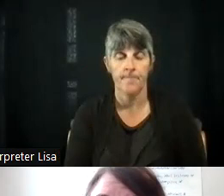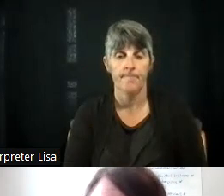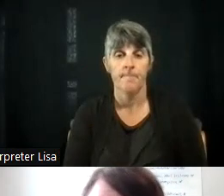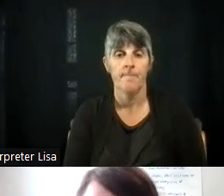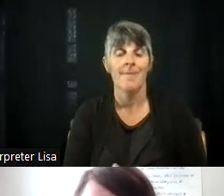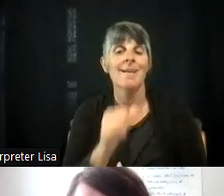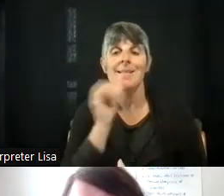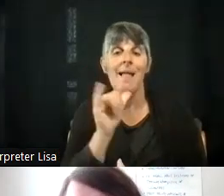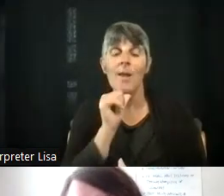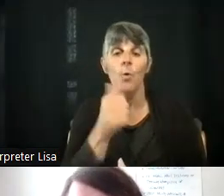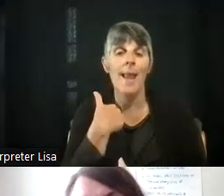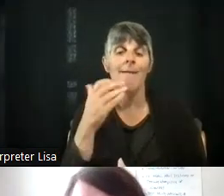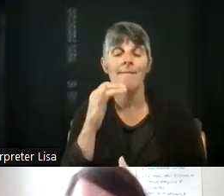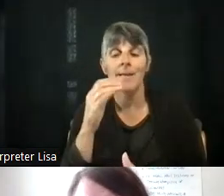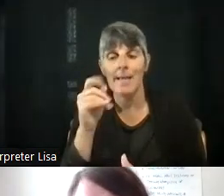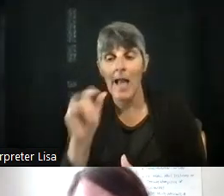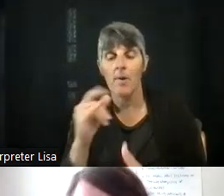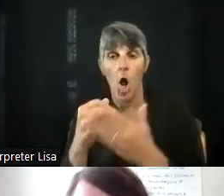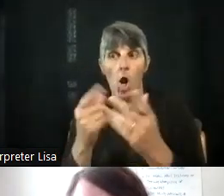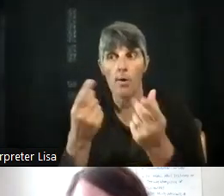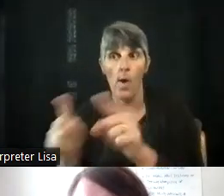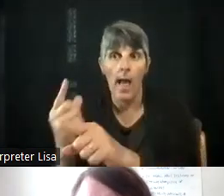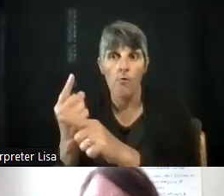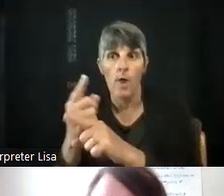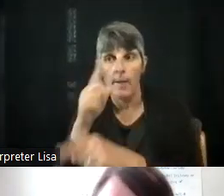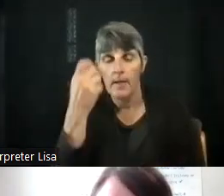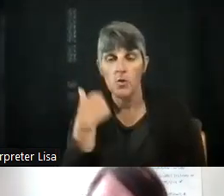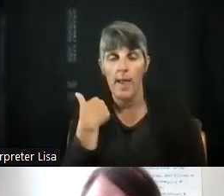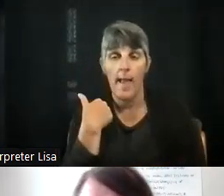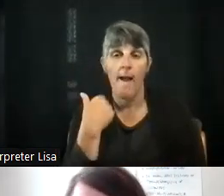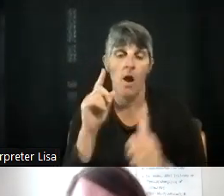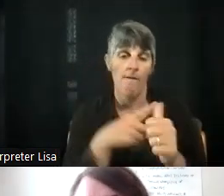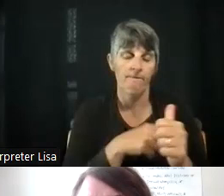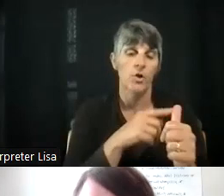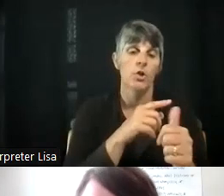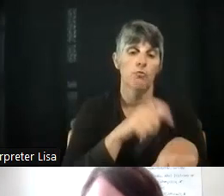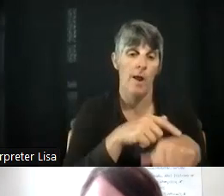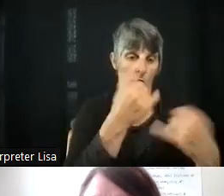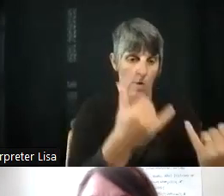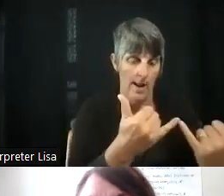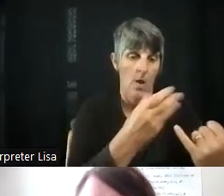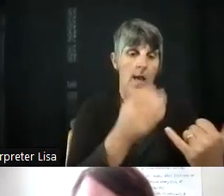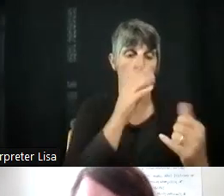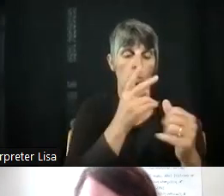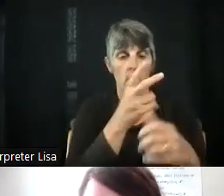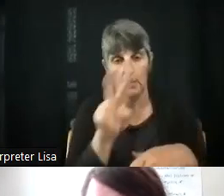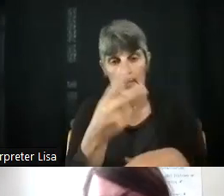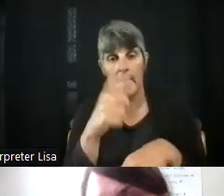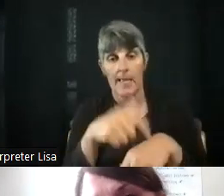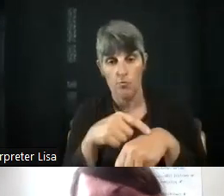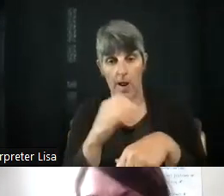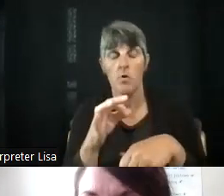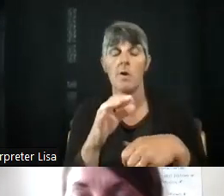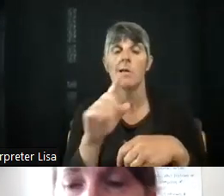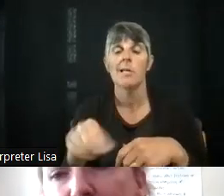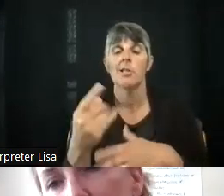It's not like we wouldn't have capital art going on, right? Because we have our first round right now and we're going to go into a second round of capital art. It's